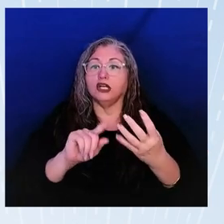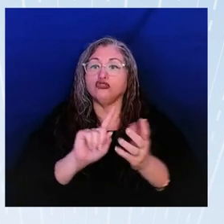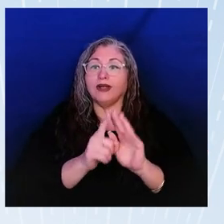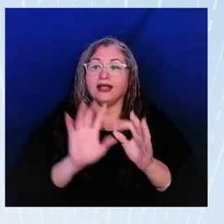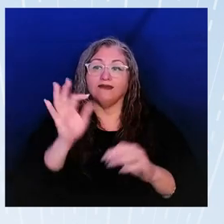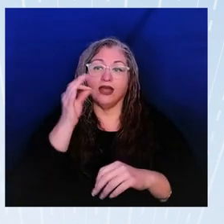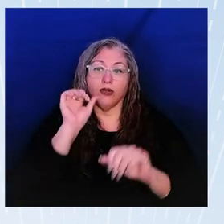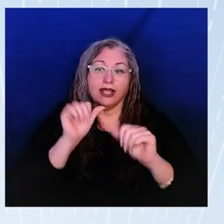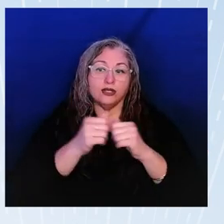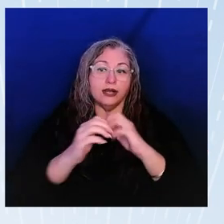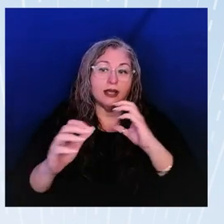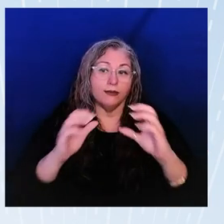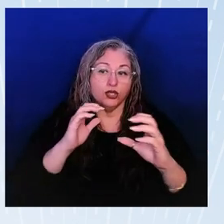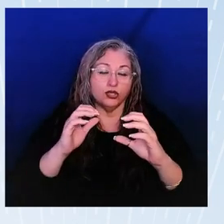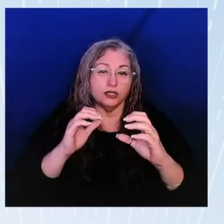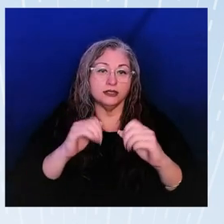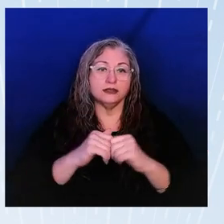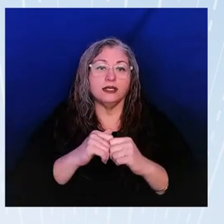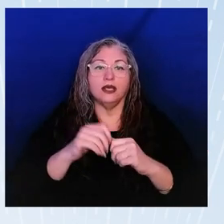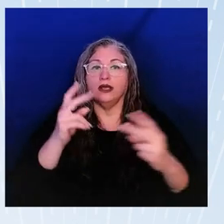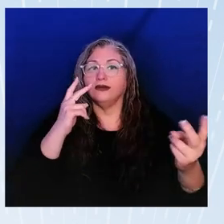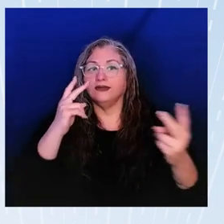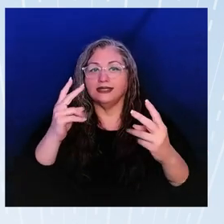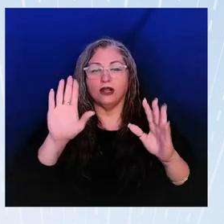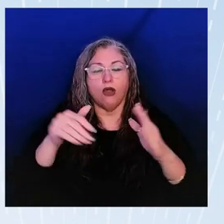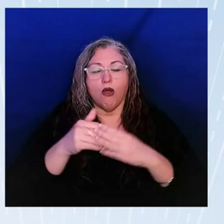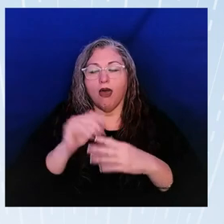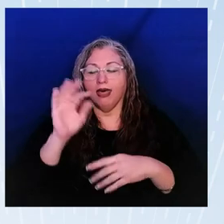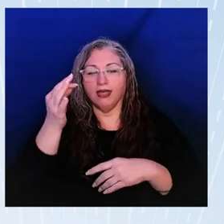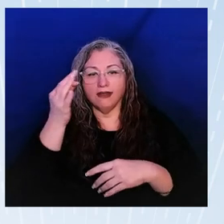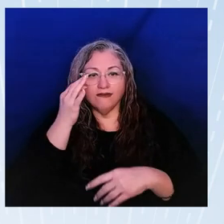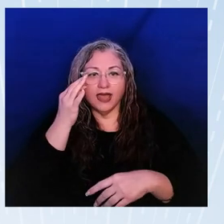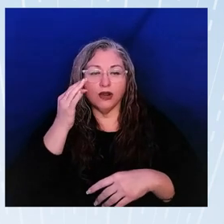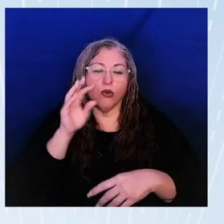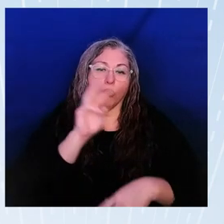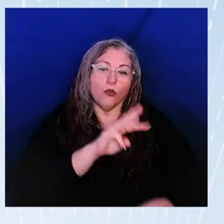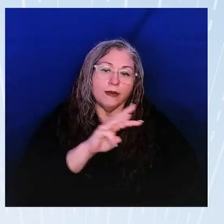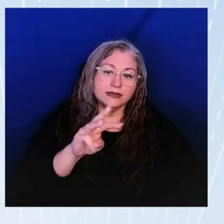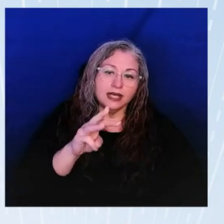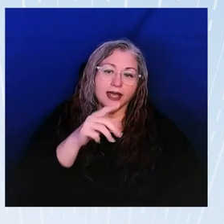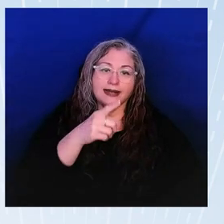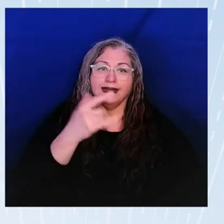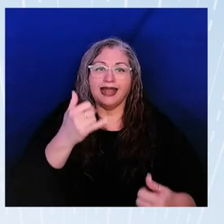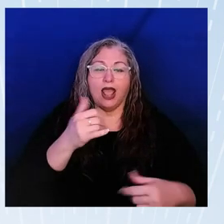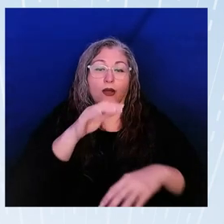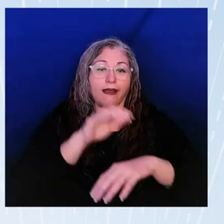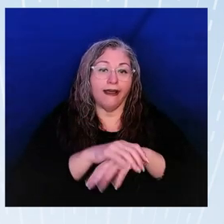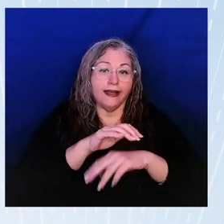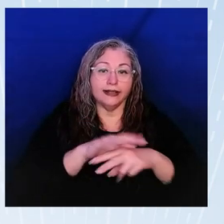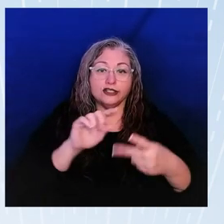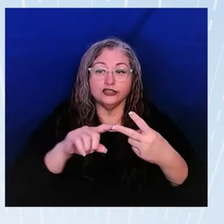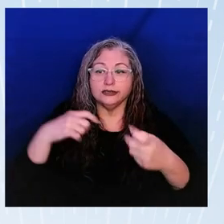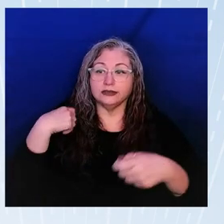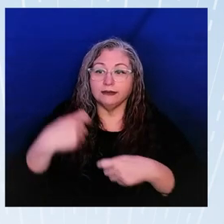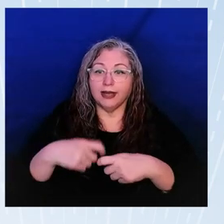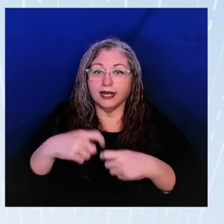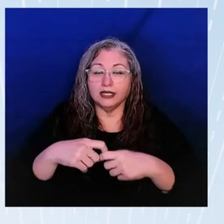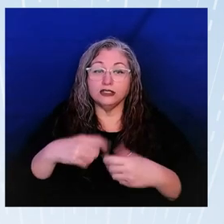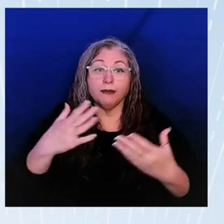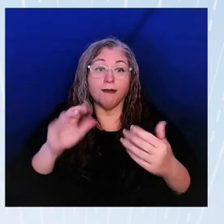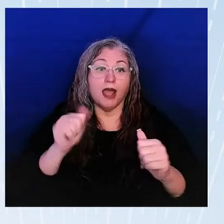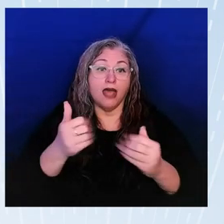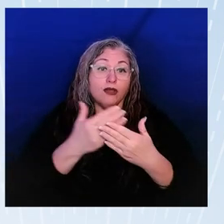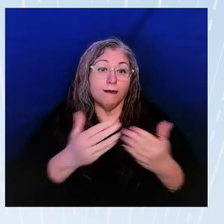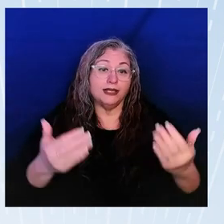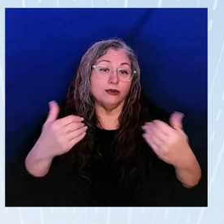agency communications. And if we've seen all the federal websites, they're right now in English and in Spanish. There may be other materials there,